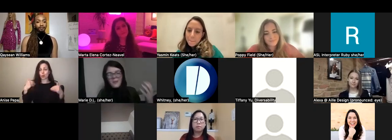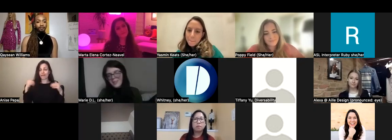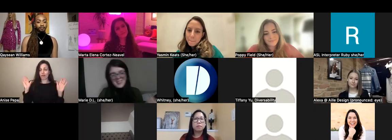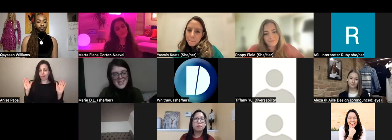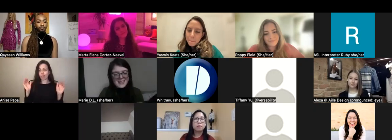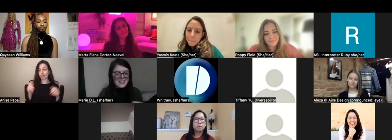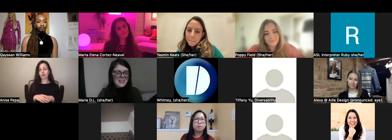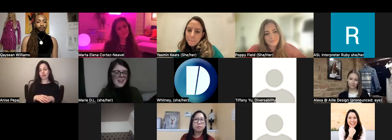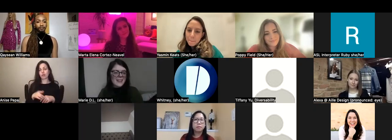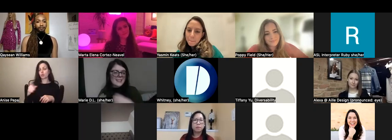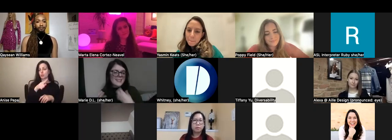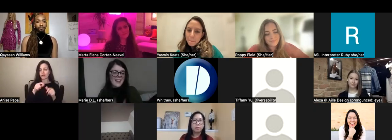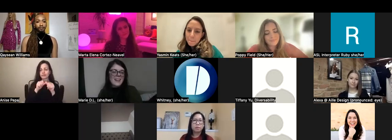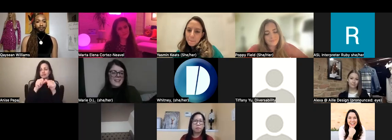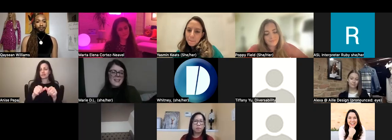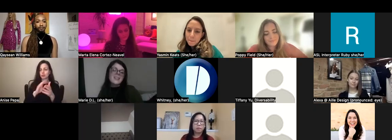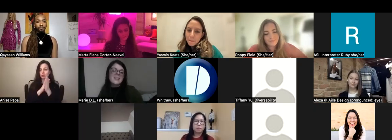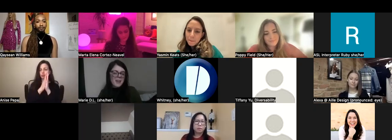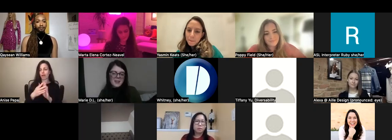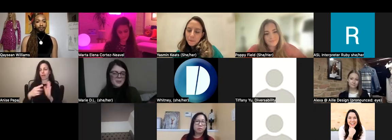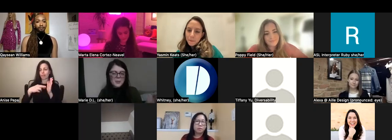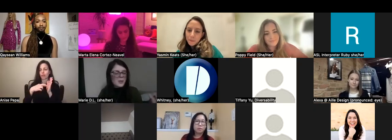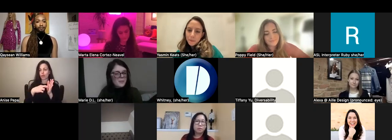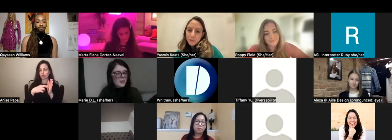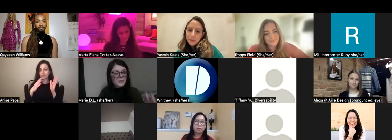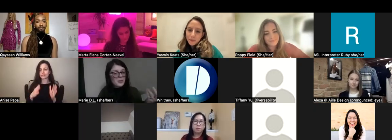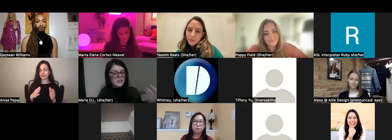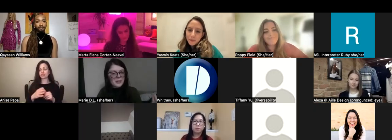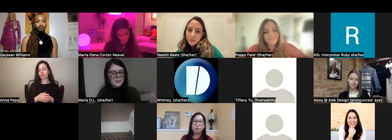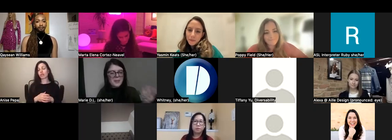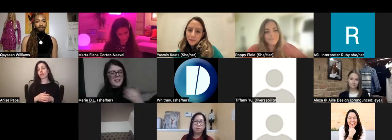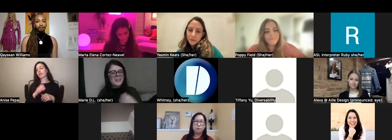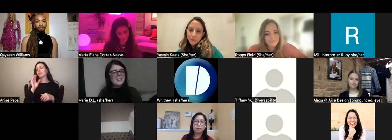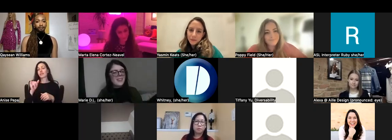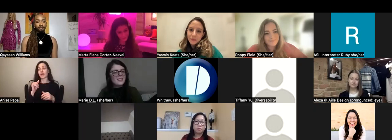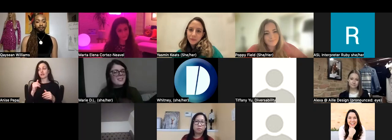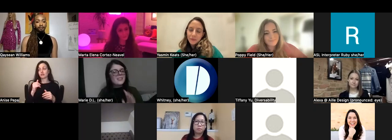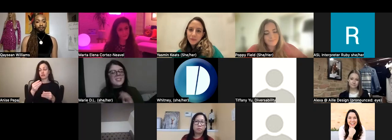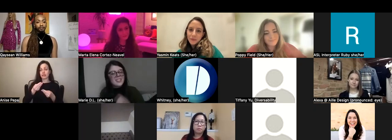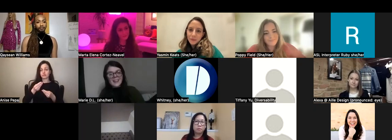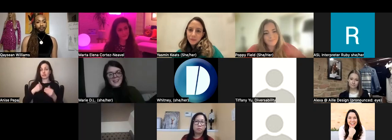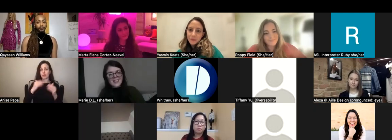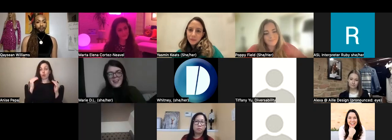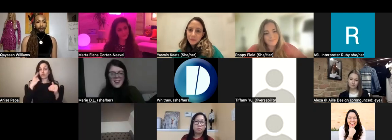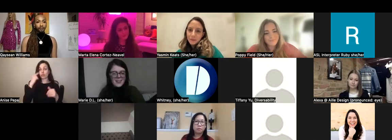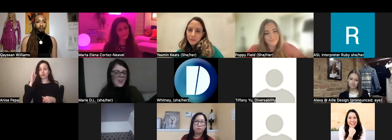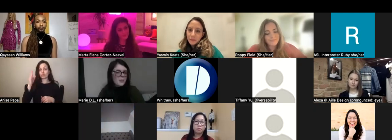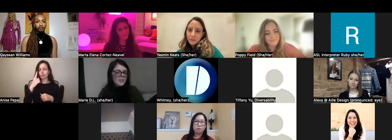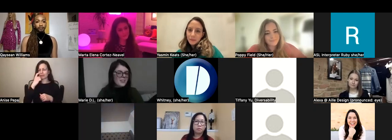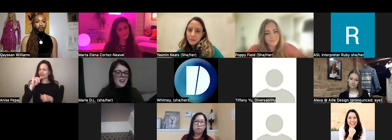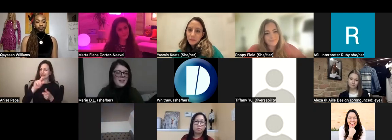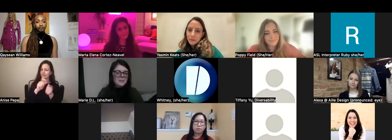the representation that is lacking. That gives me hope for the future too, because that's the change, and the